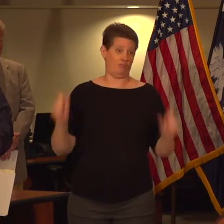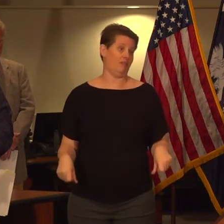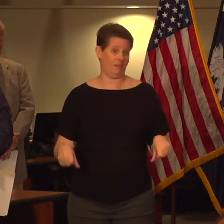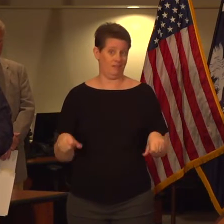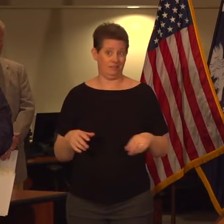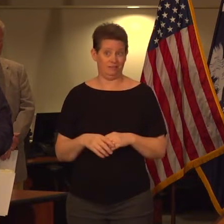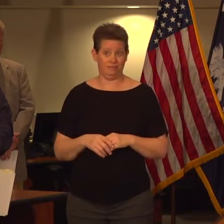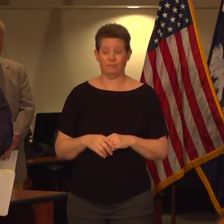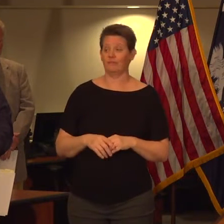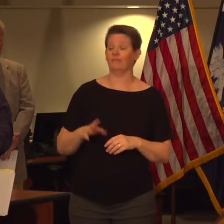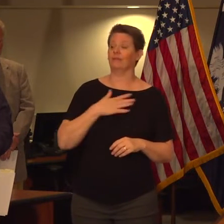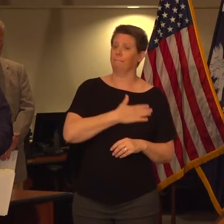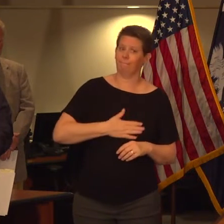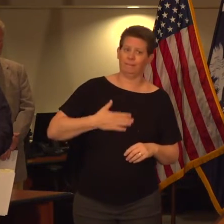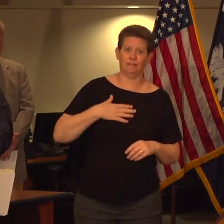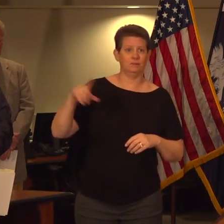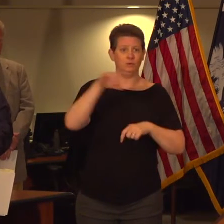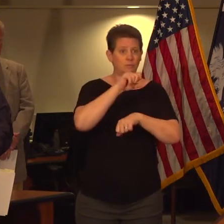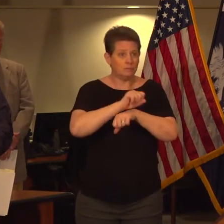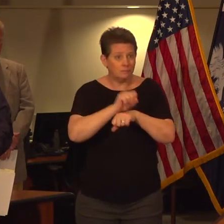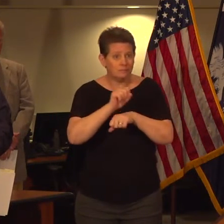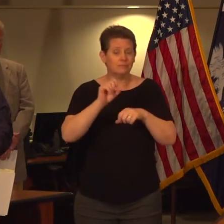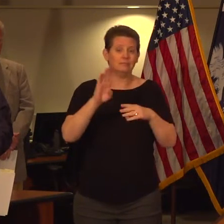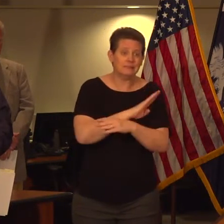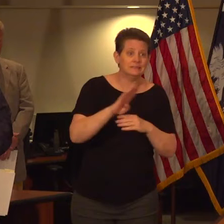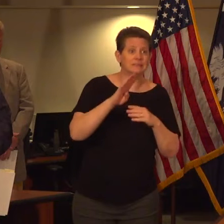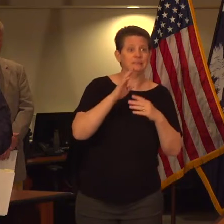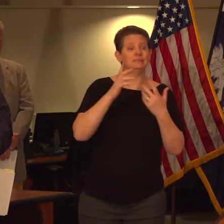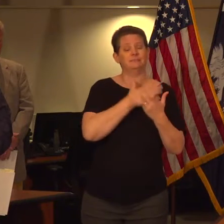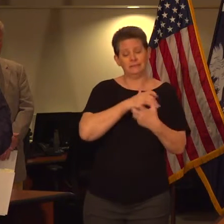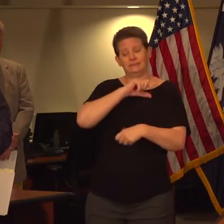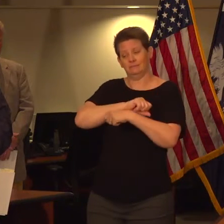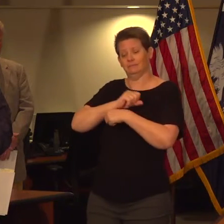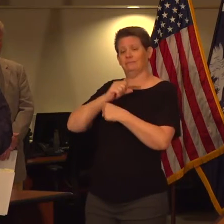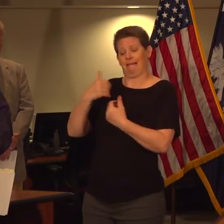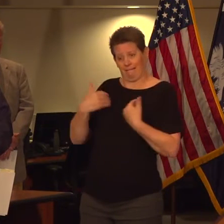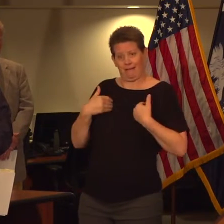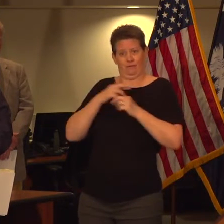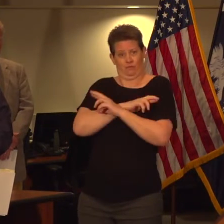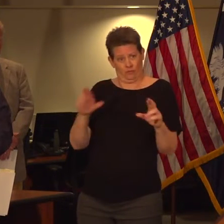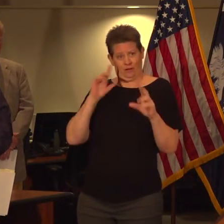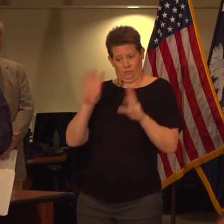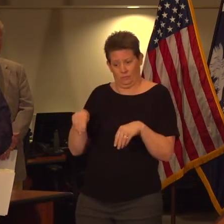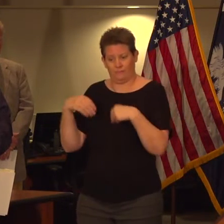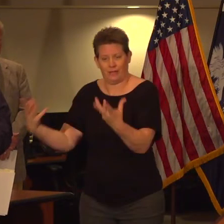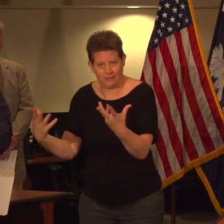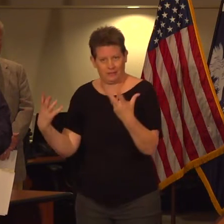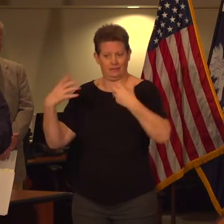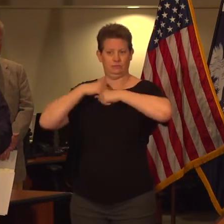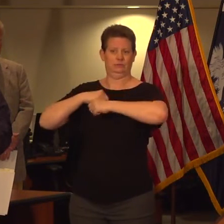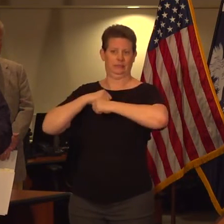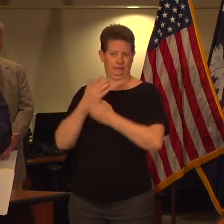their employers to make sure that they have the personal protection that's needed to conduct business, and this can